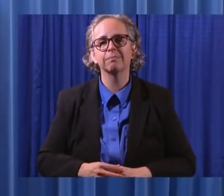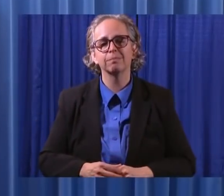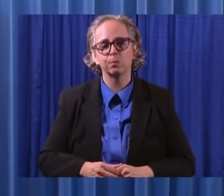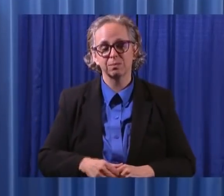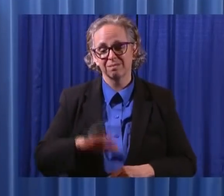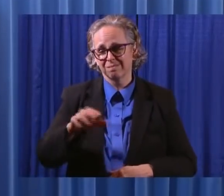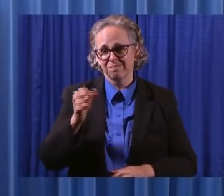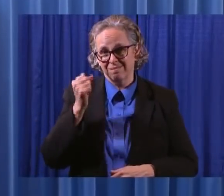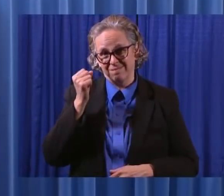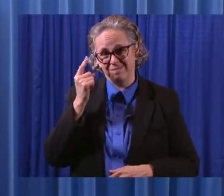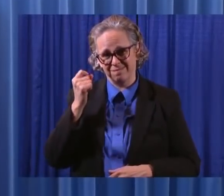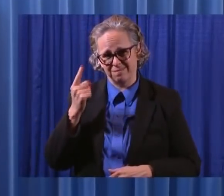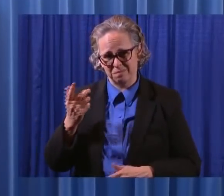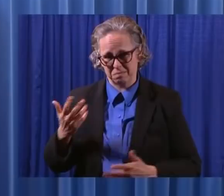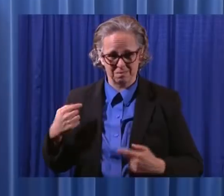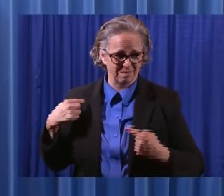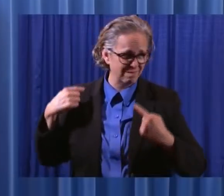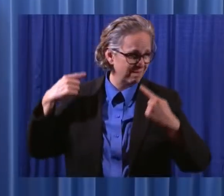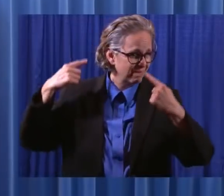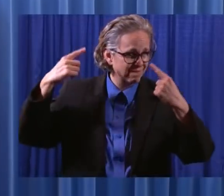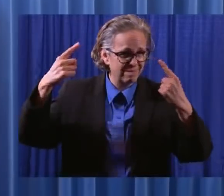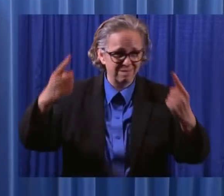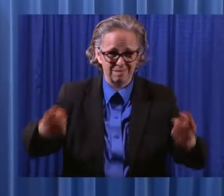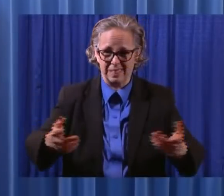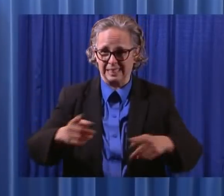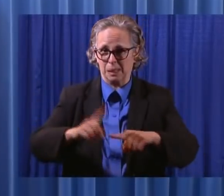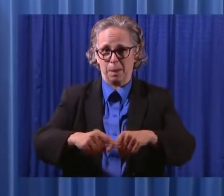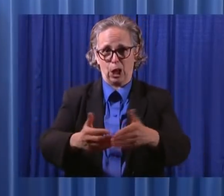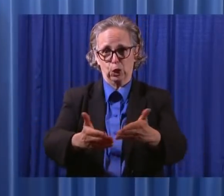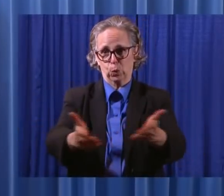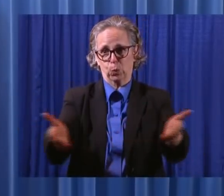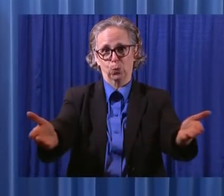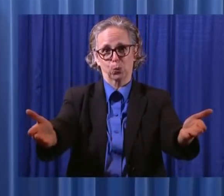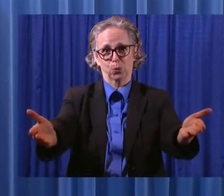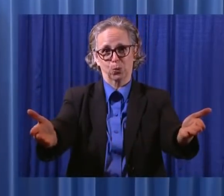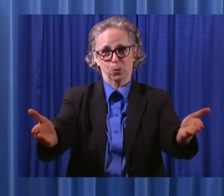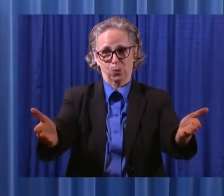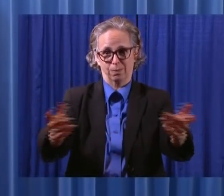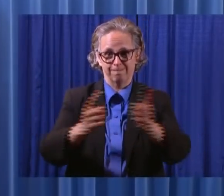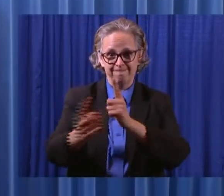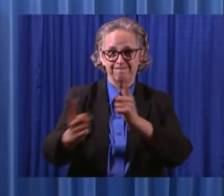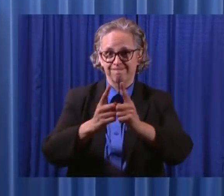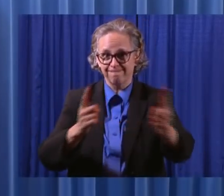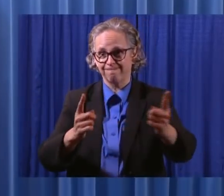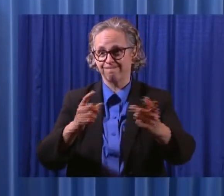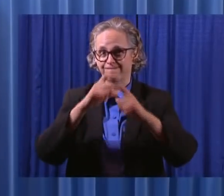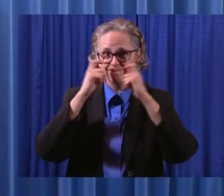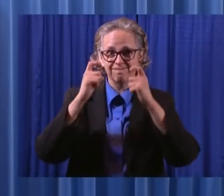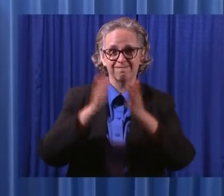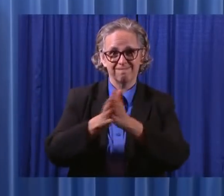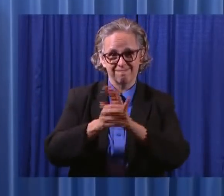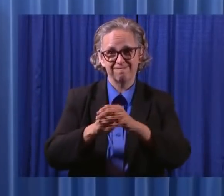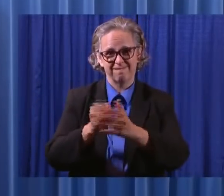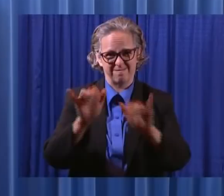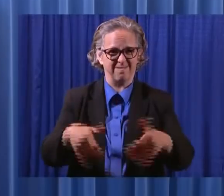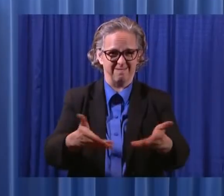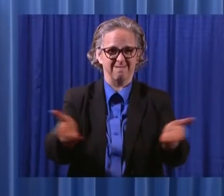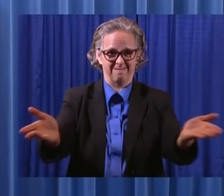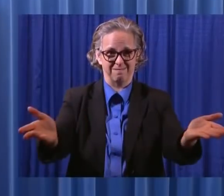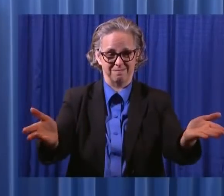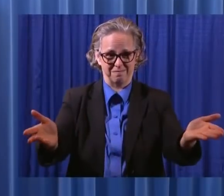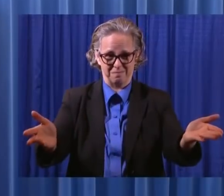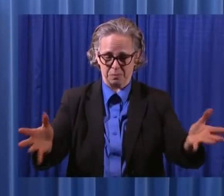to what people do. And as we saw in the two ads, we're just really encouraging people to.